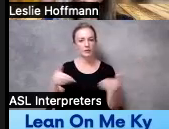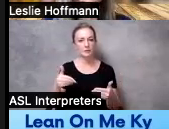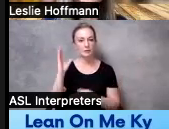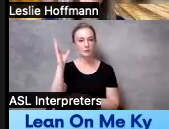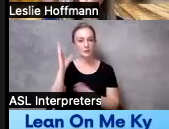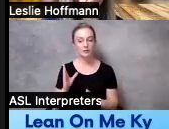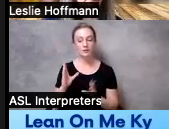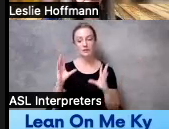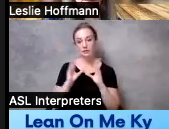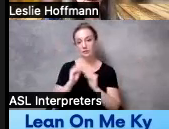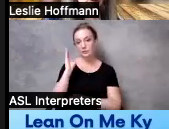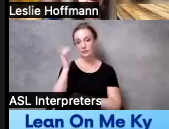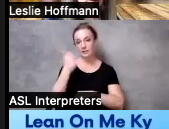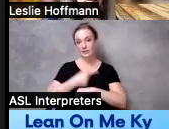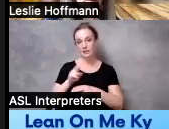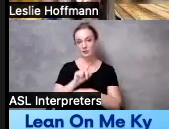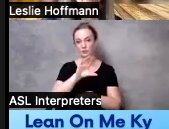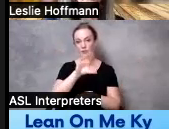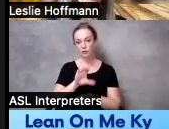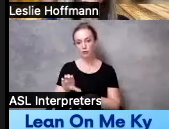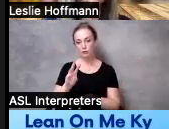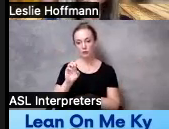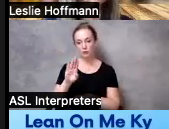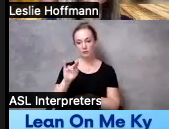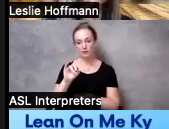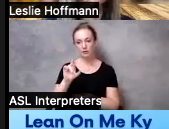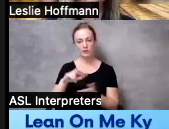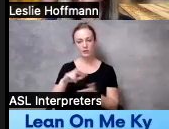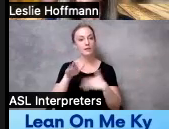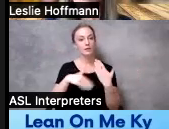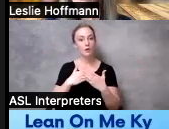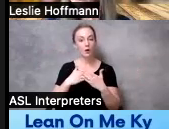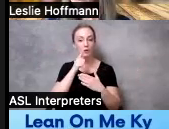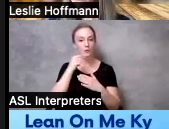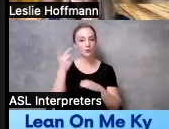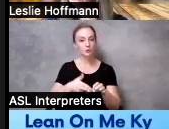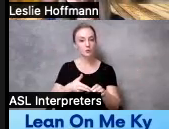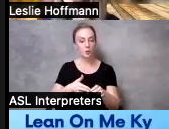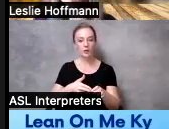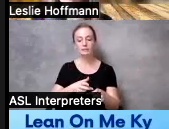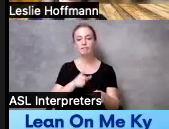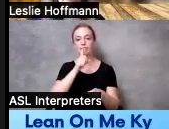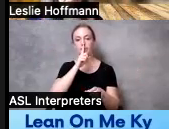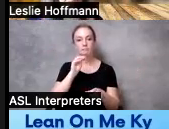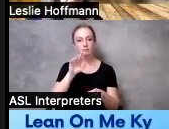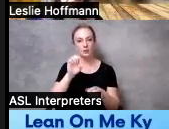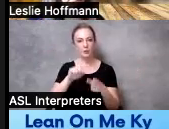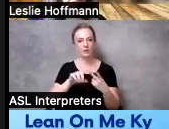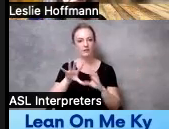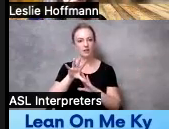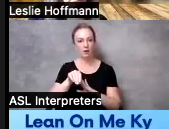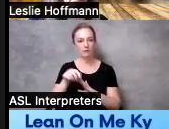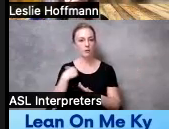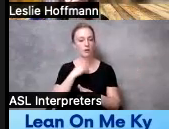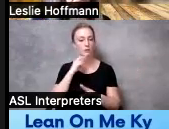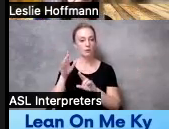session today is in Zoom webinar. That means that all attendees are muted and the videos are off. We are recording the session and we will